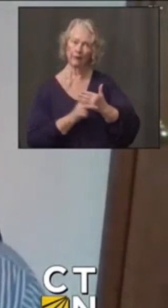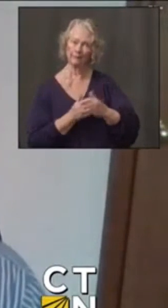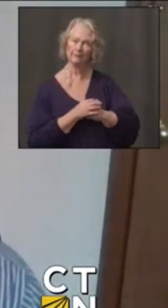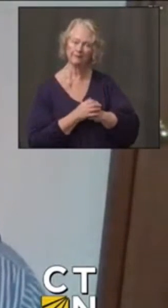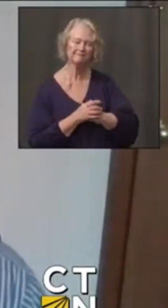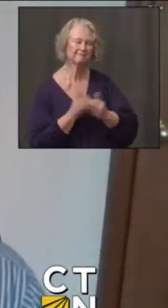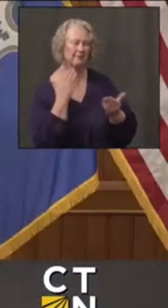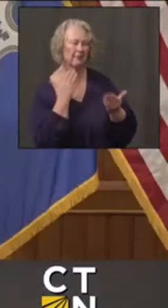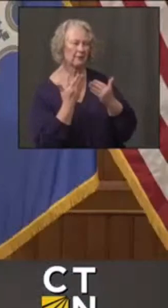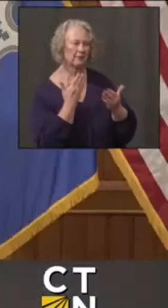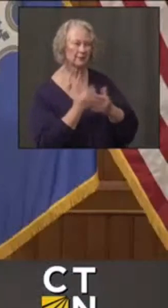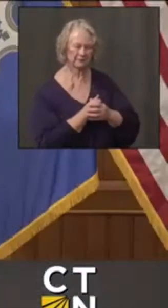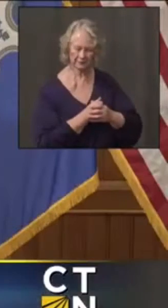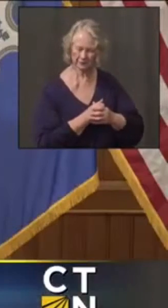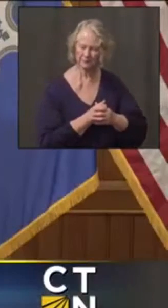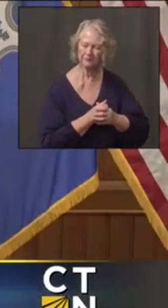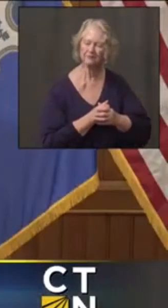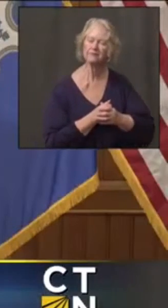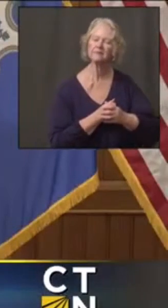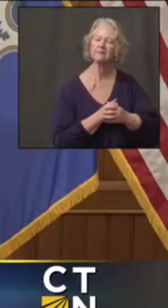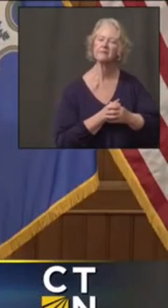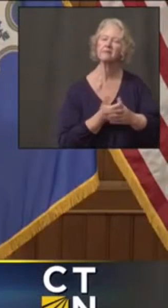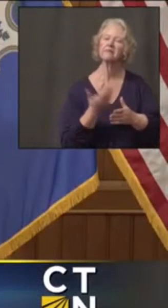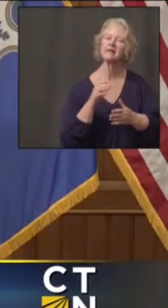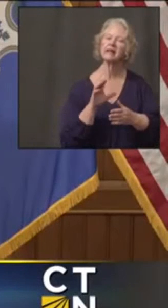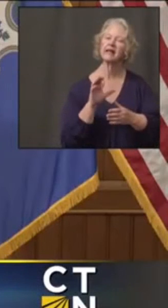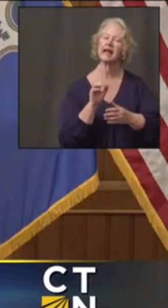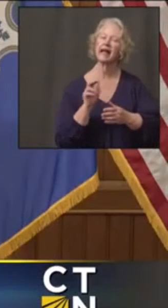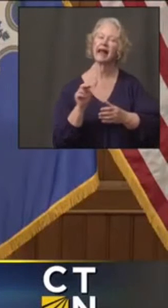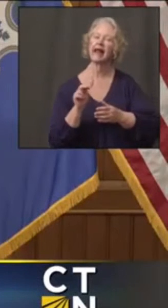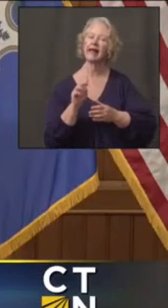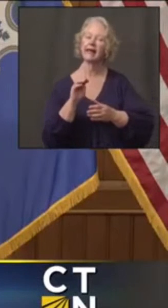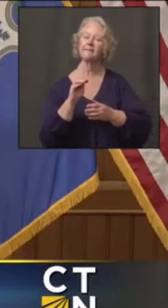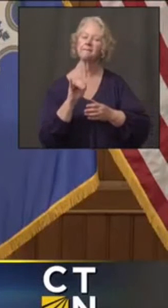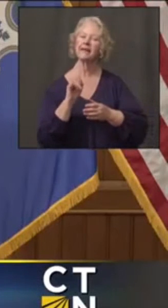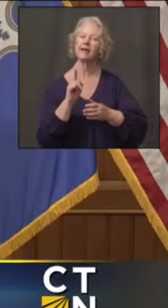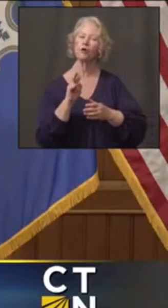everybody. All right, thank you. Up next is Connecticut Mirror.